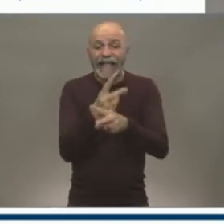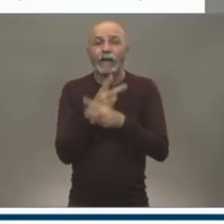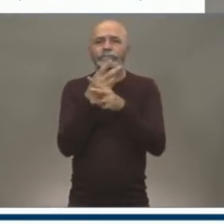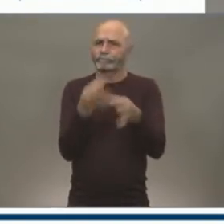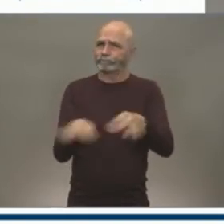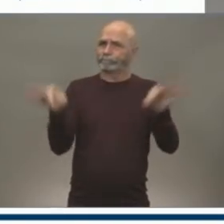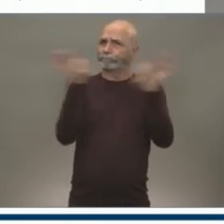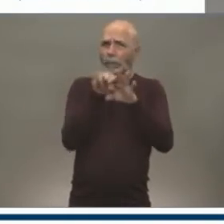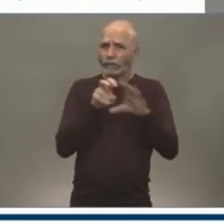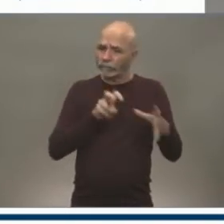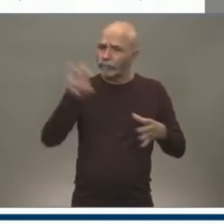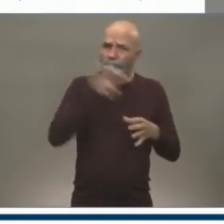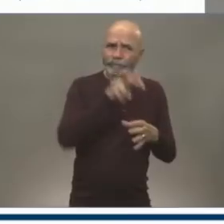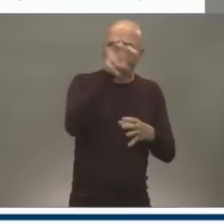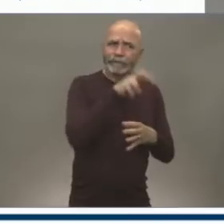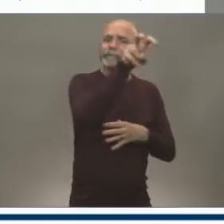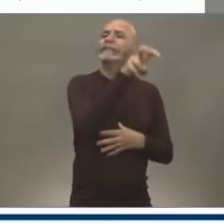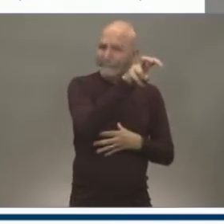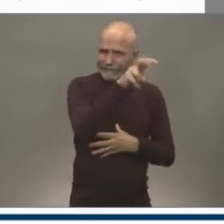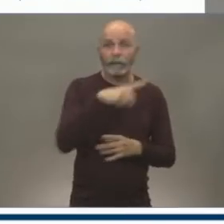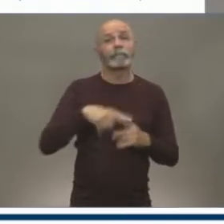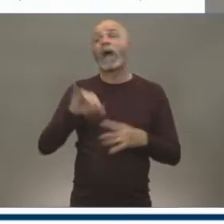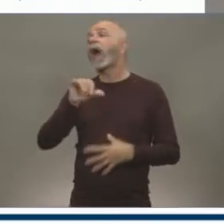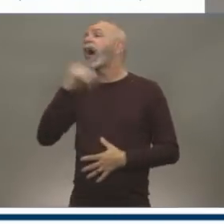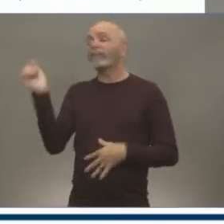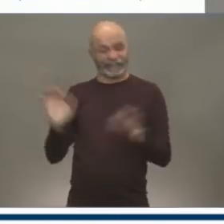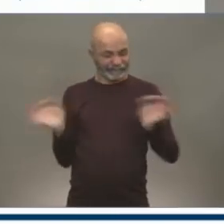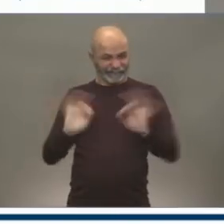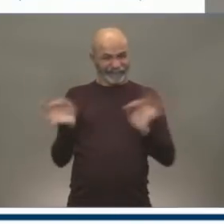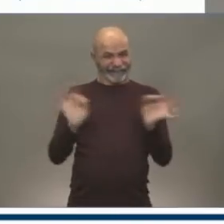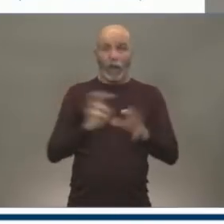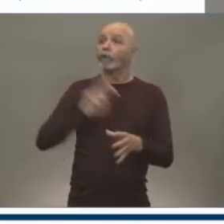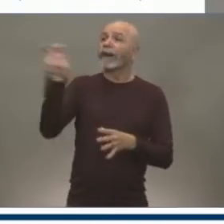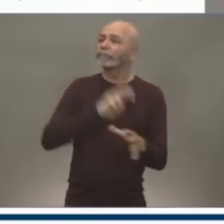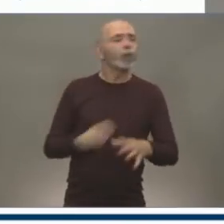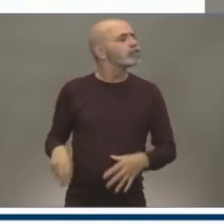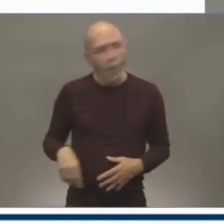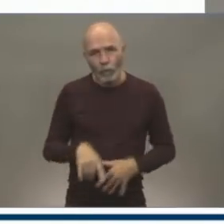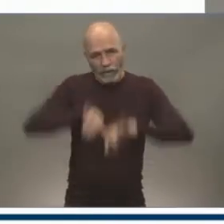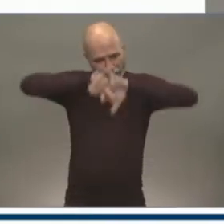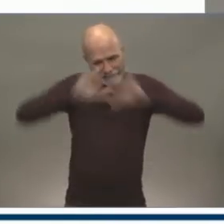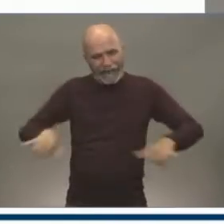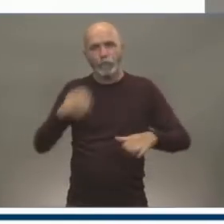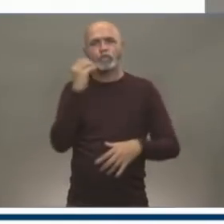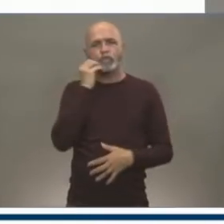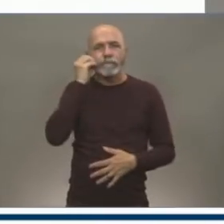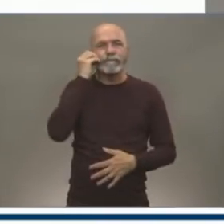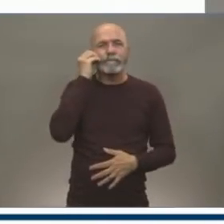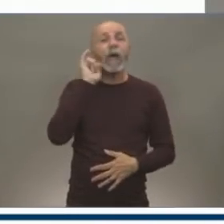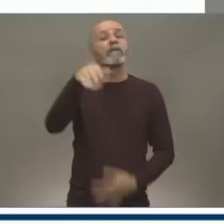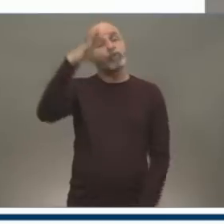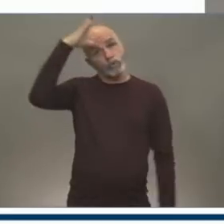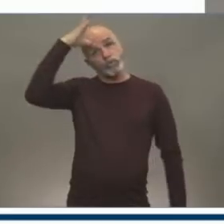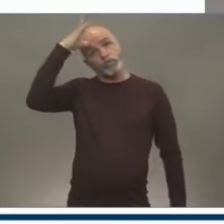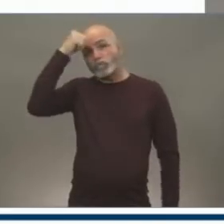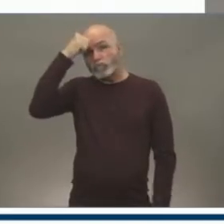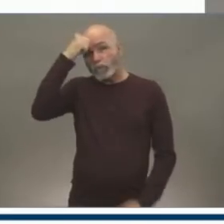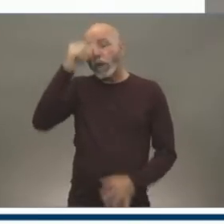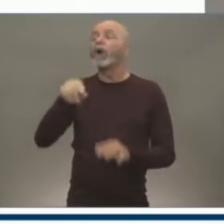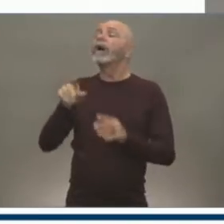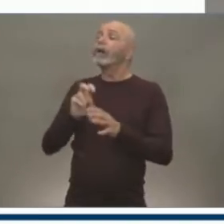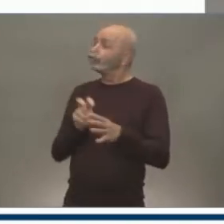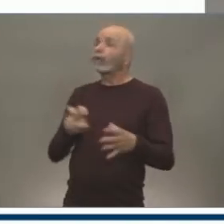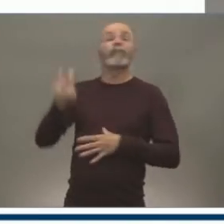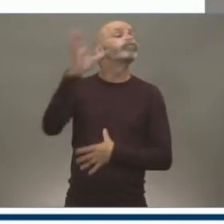not happen. That is how the virus will spread, through people traveling, not taking precautions, coming